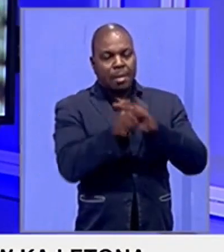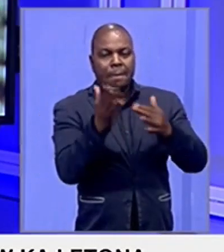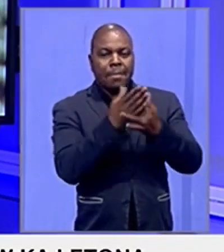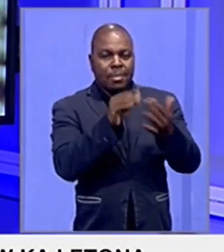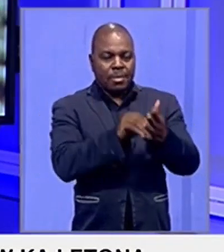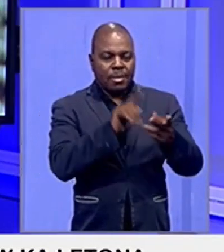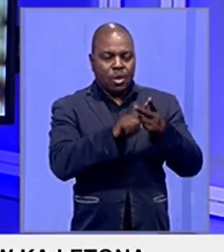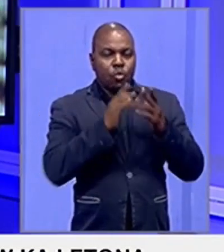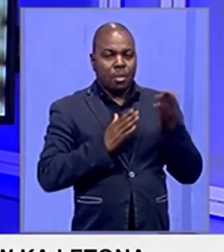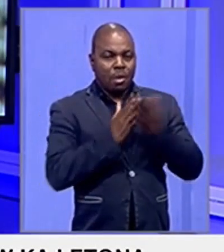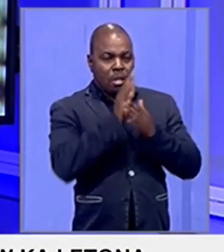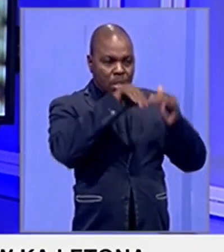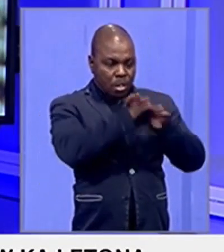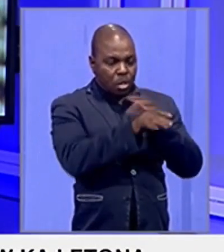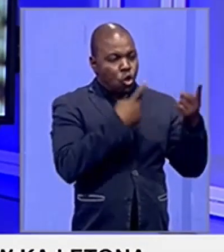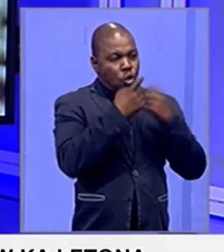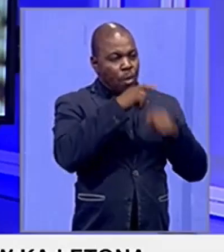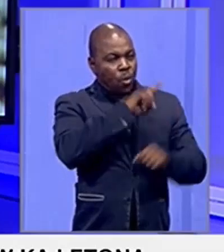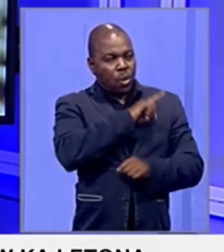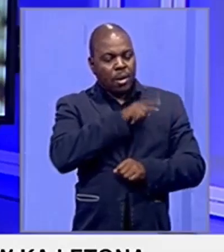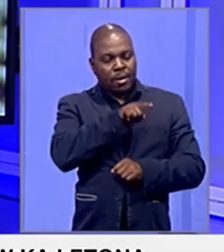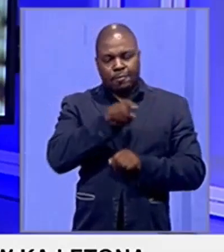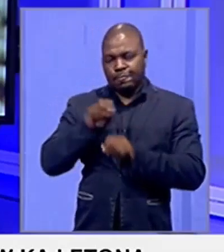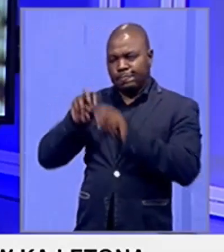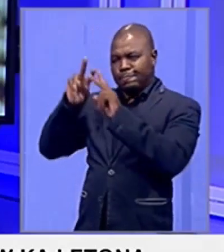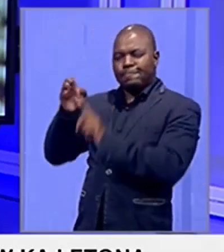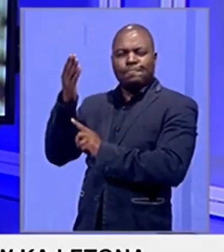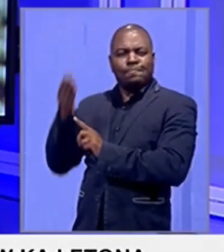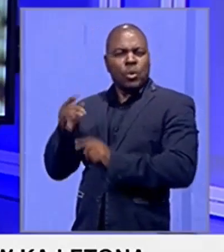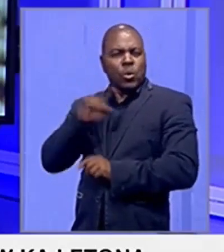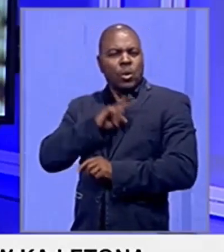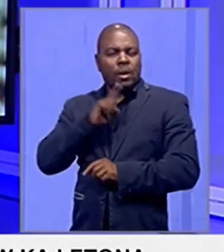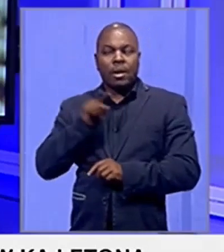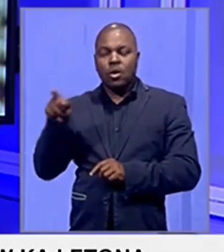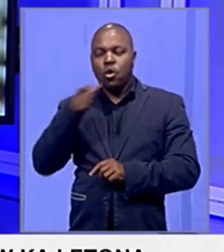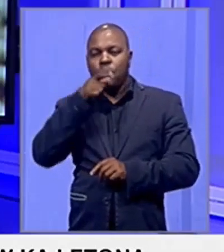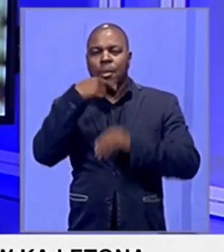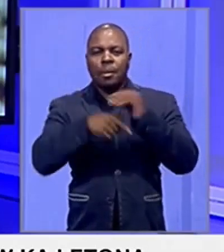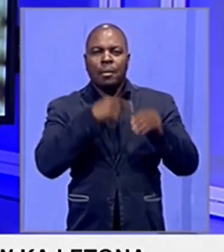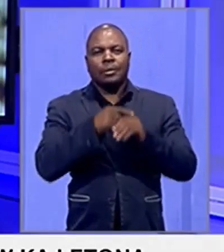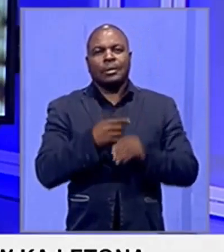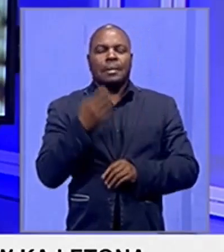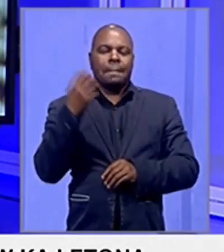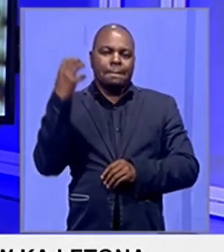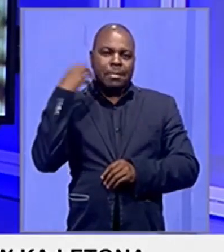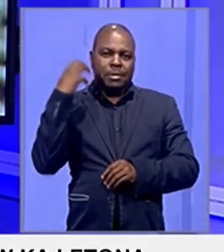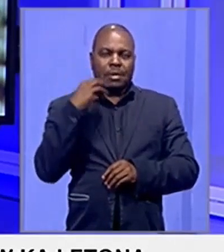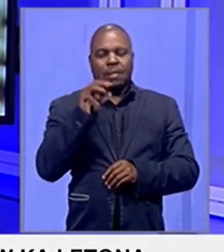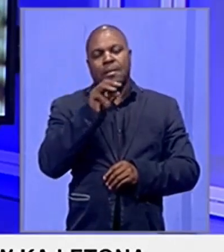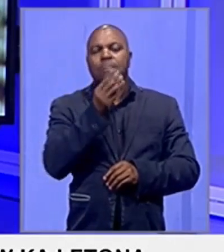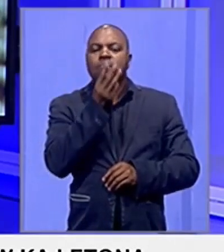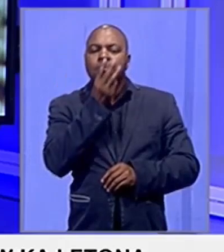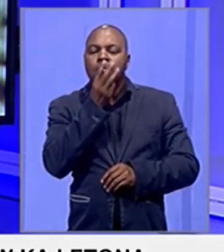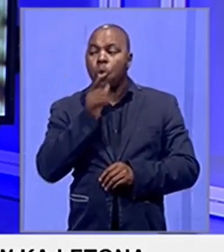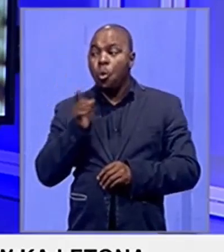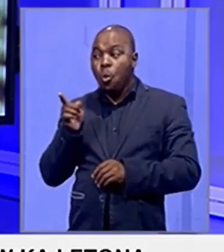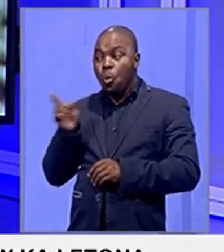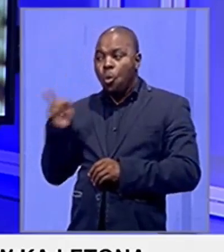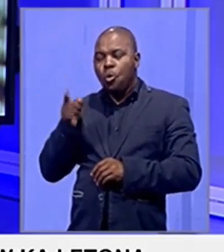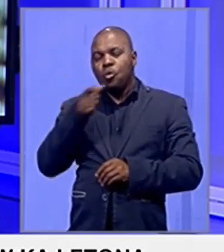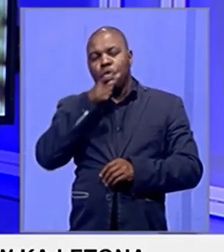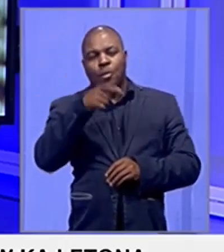Ditokelo tsa Botho hore e lekole dipolelo tsa Balo ka letona la diminerale le energy Gwere Mantashe. Balo o ile a hlahisa maikutlo